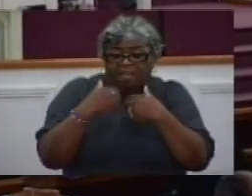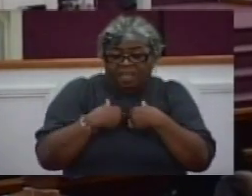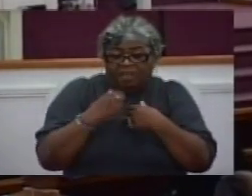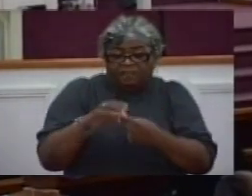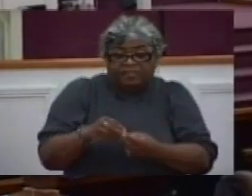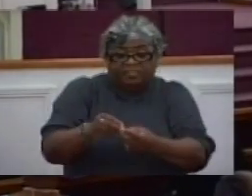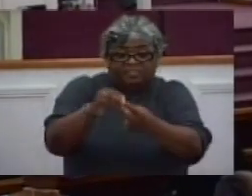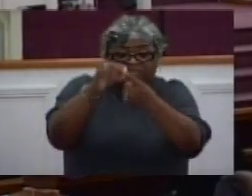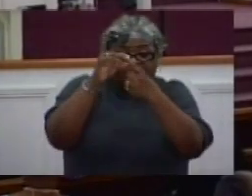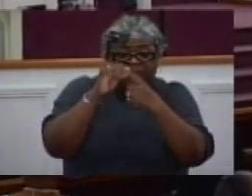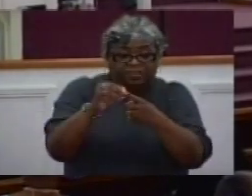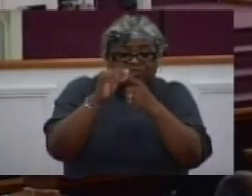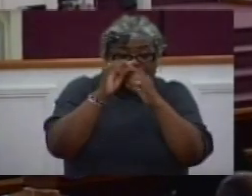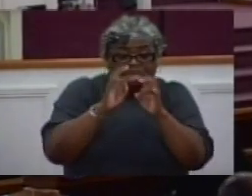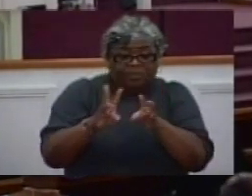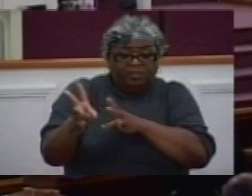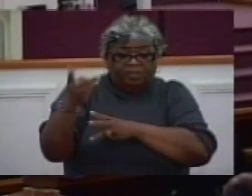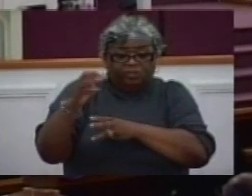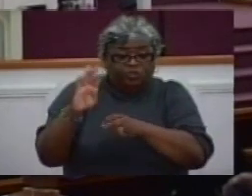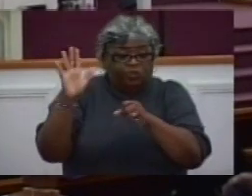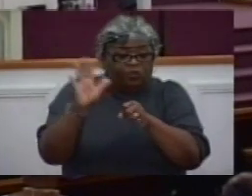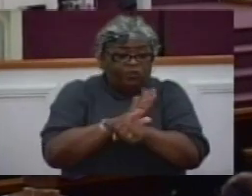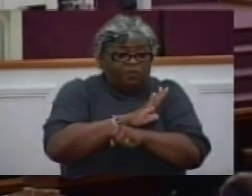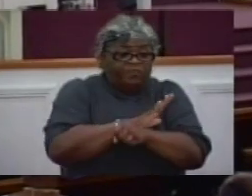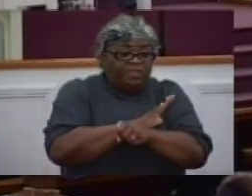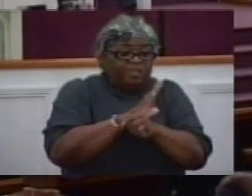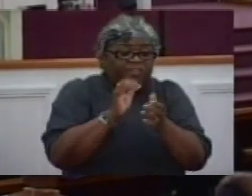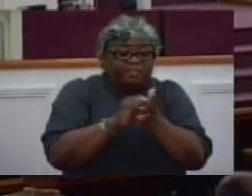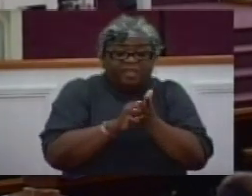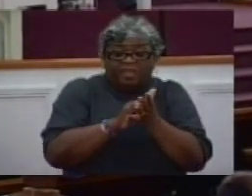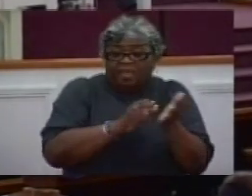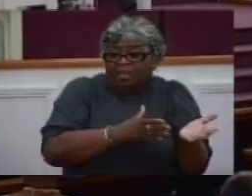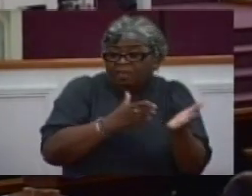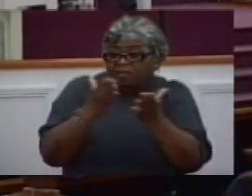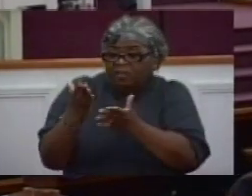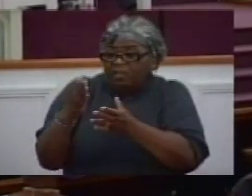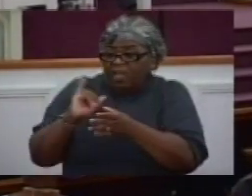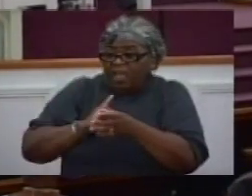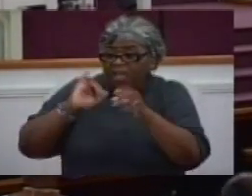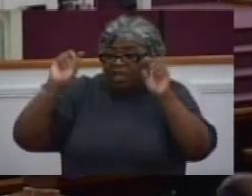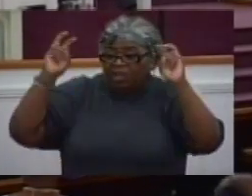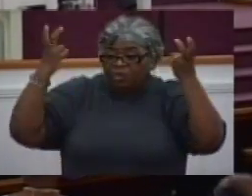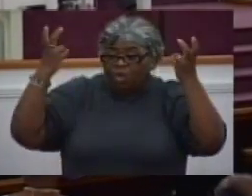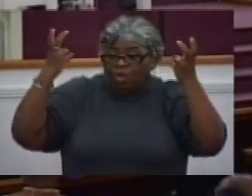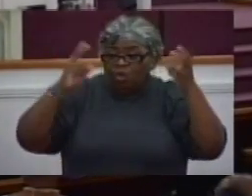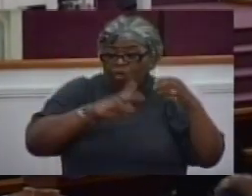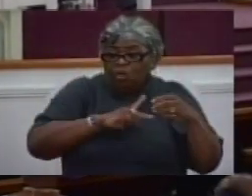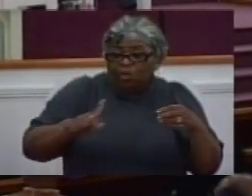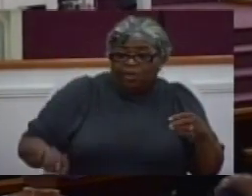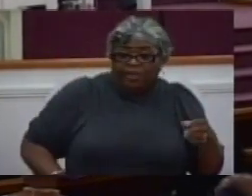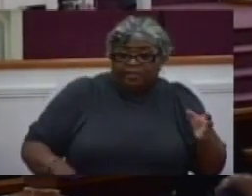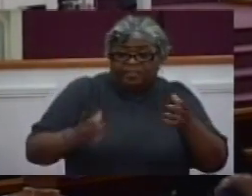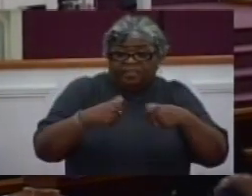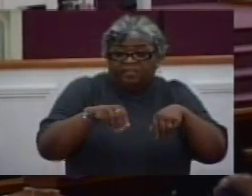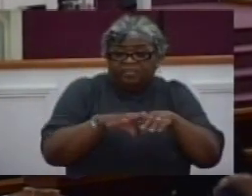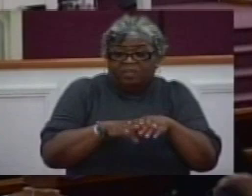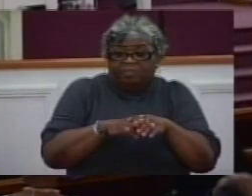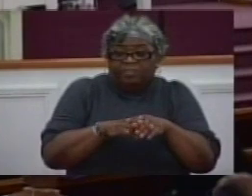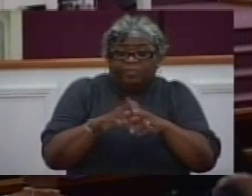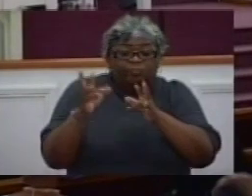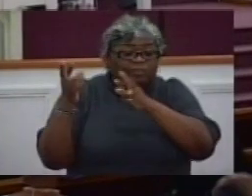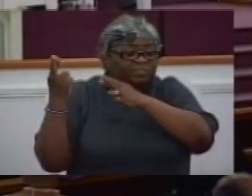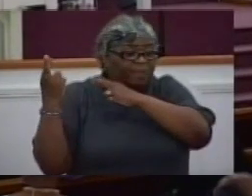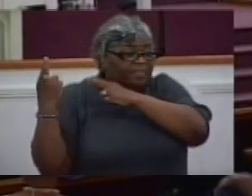special task to fulfill, who carry what I call a kingdom